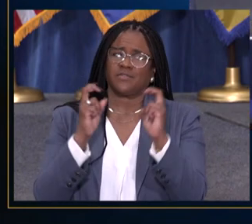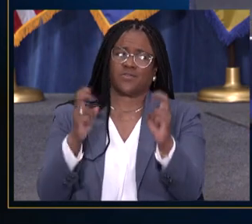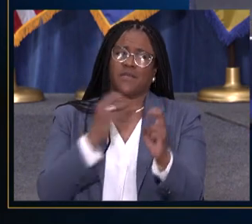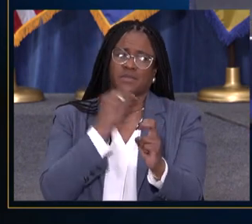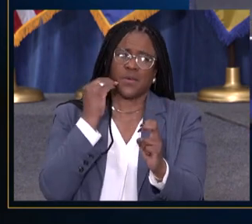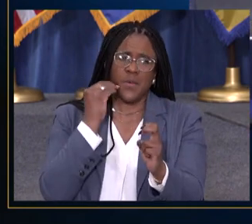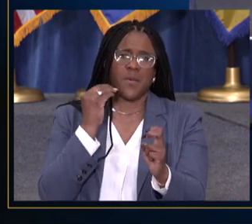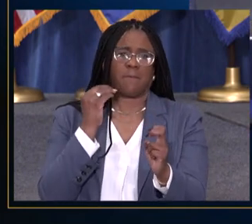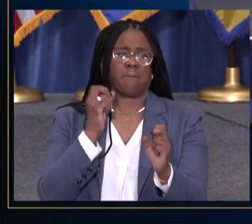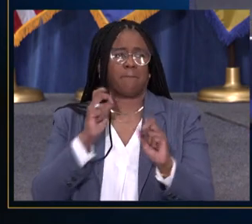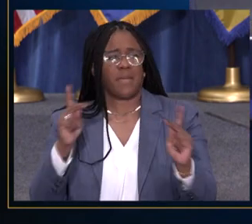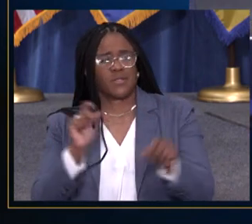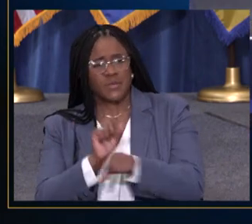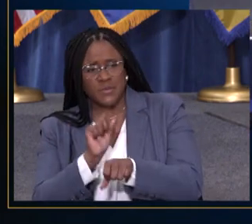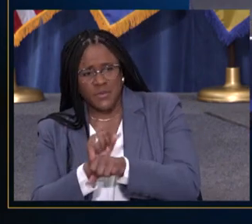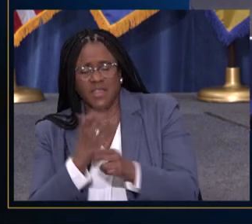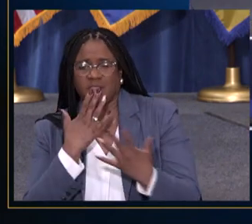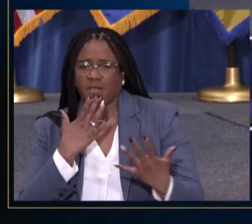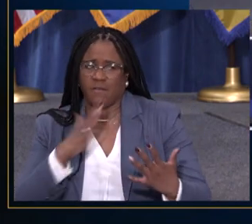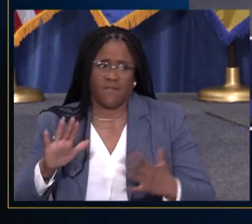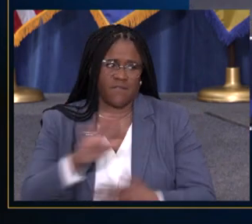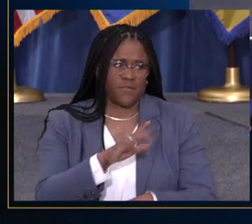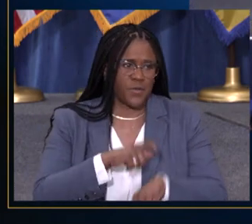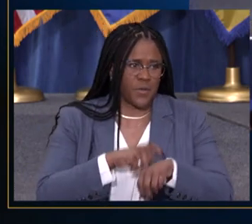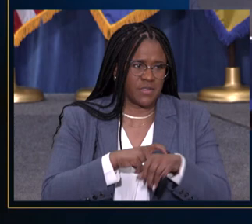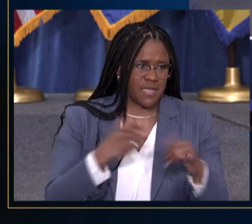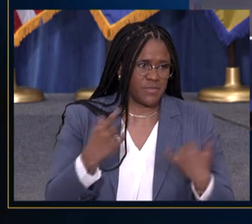and thank you so much for your time today.